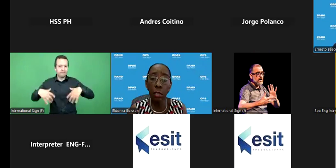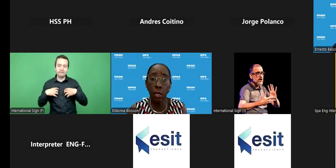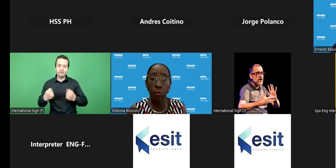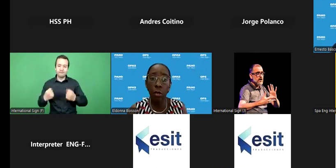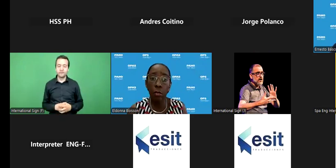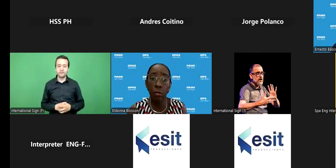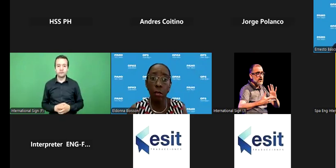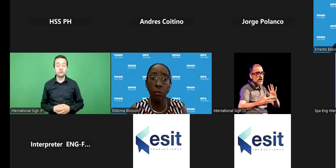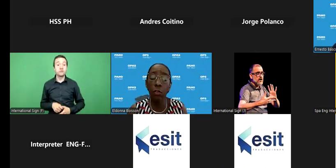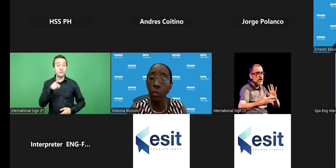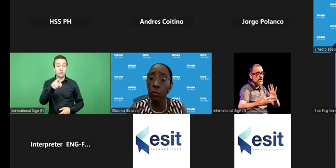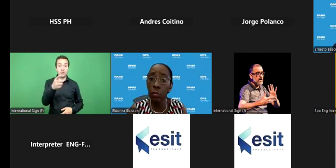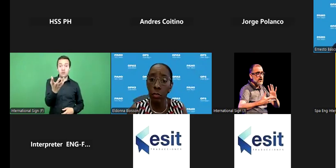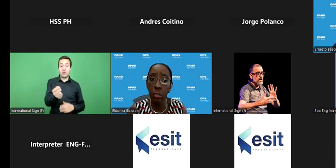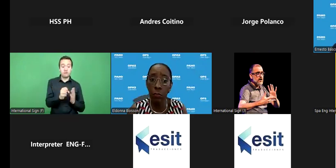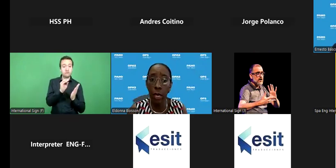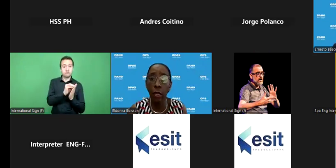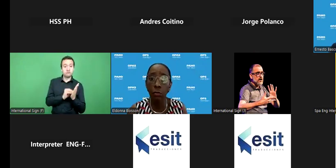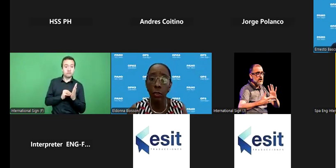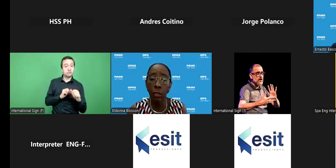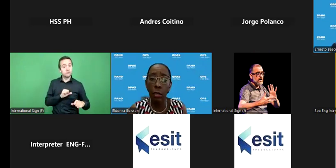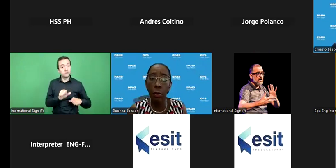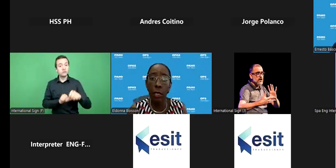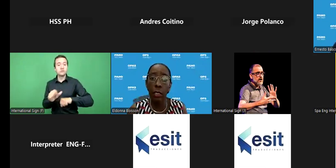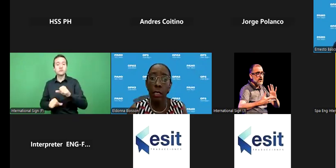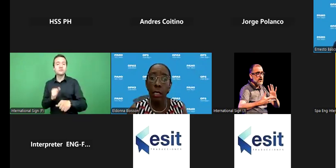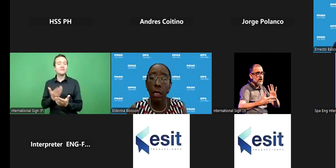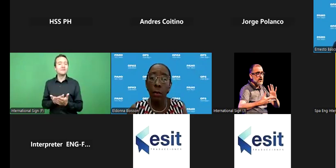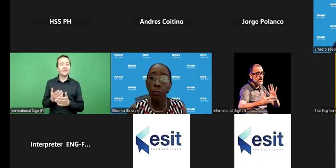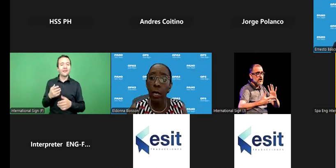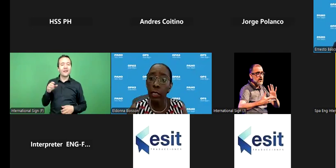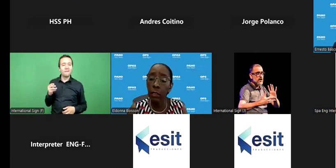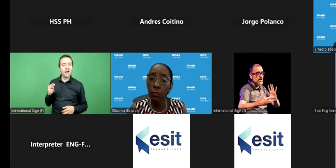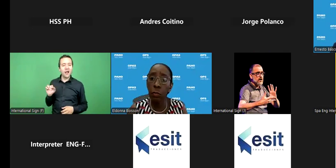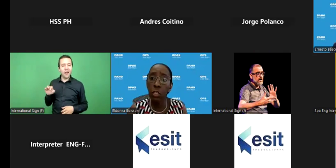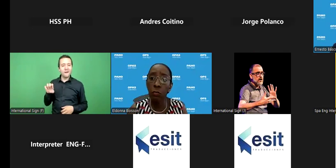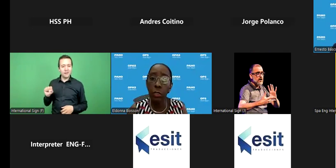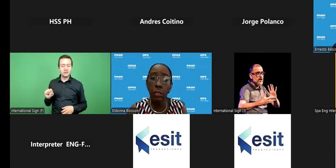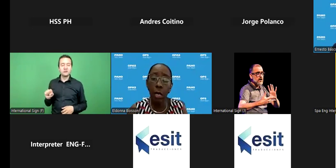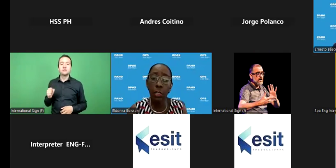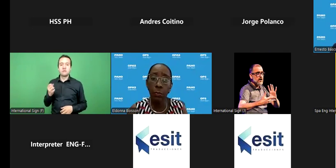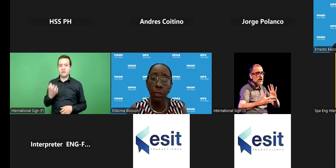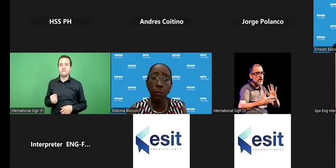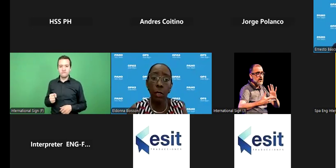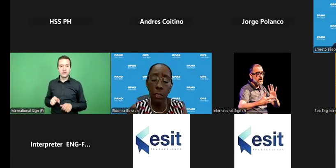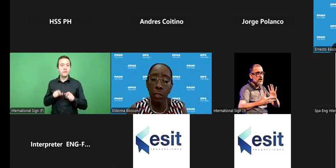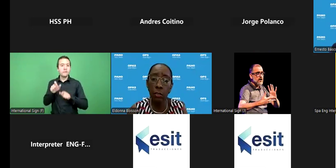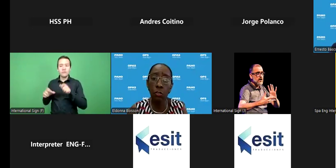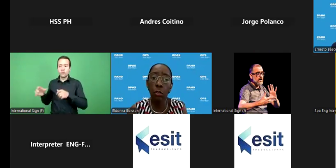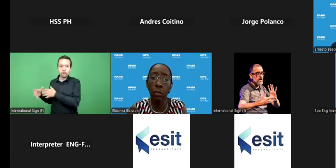includes in the areas of human resources for health by providing information for the establishment